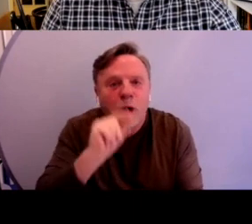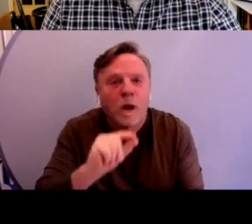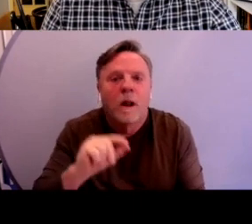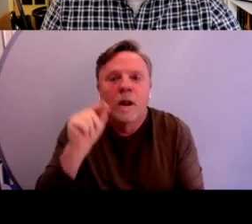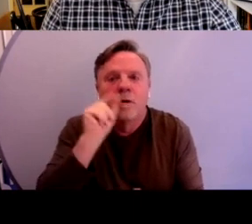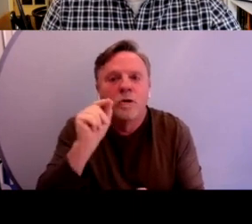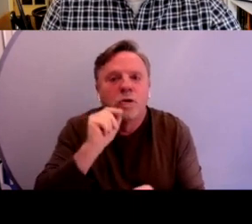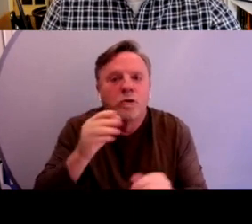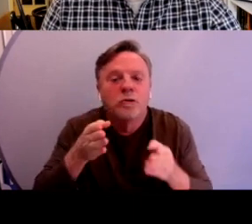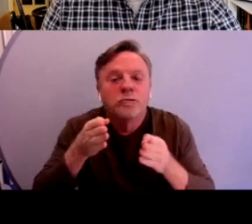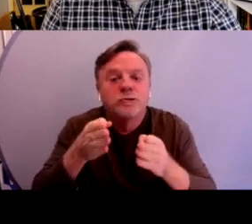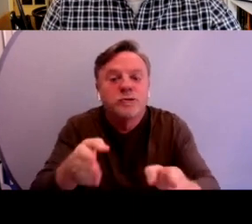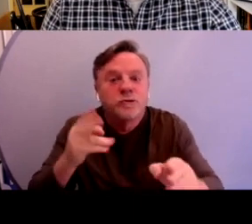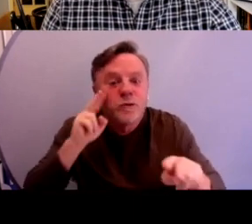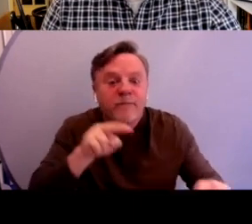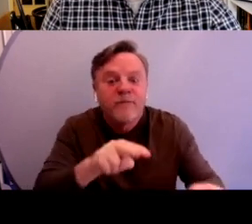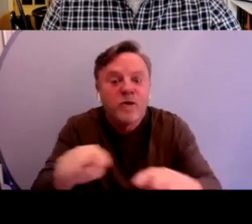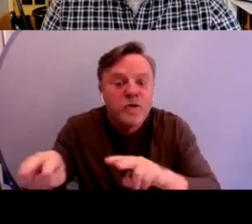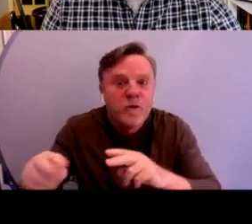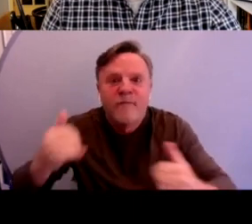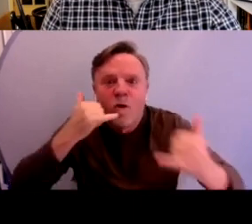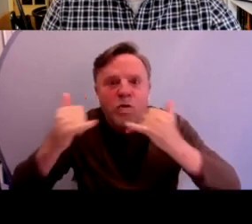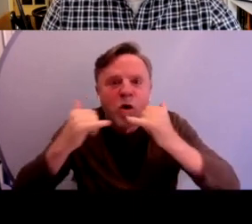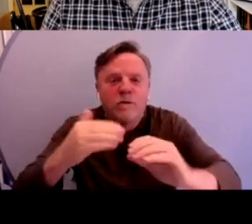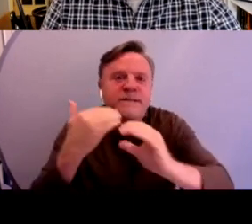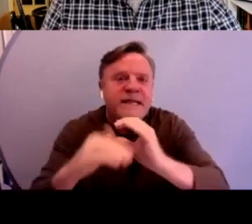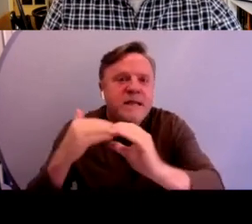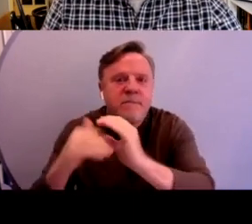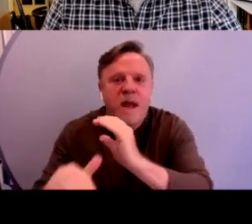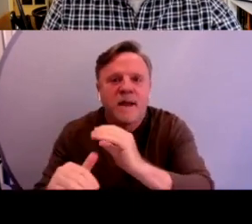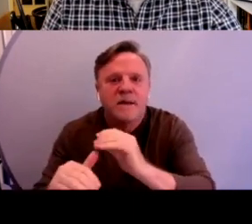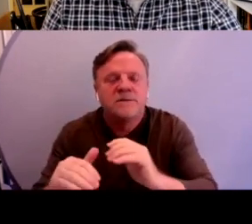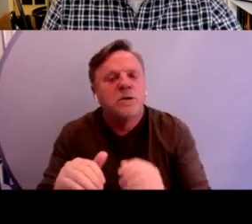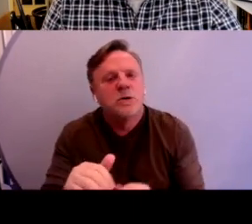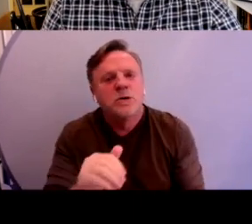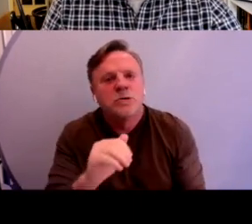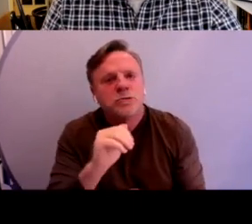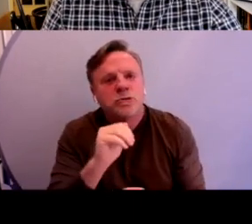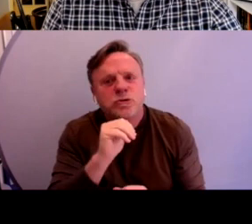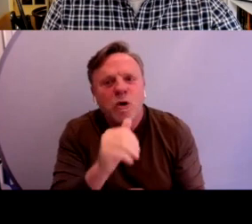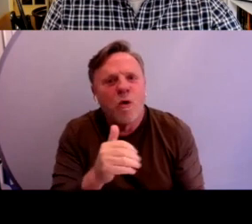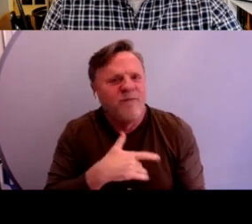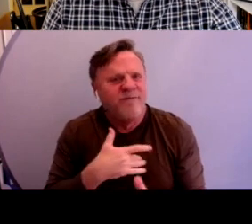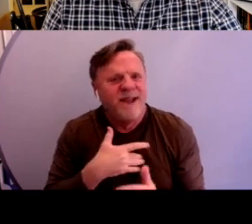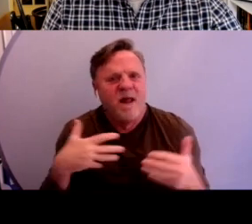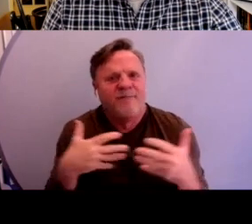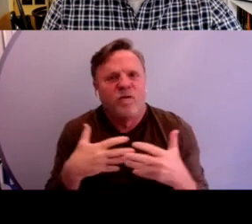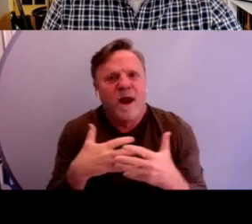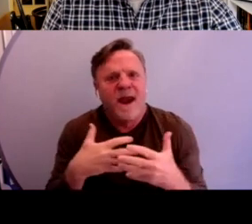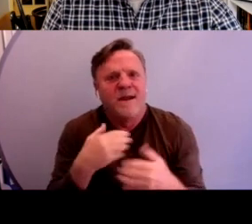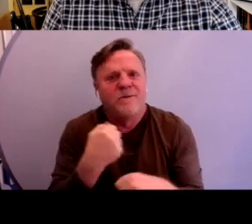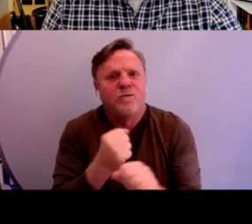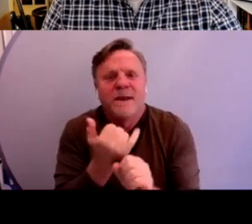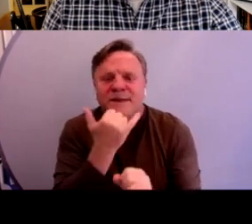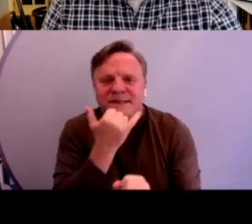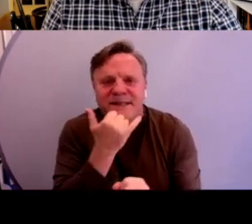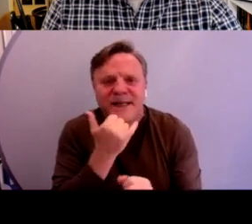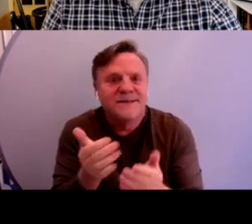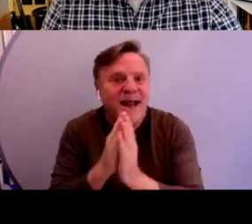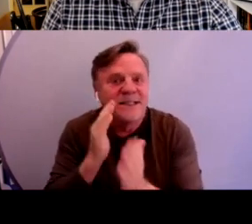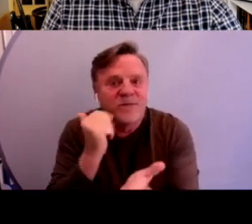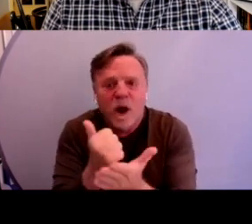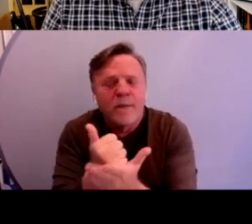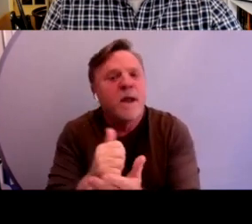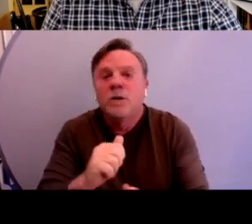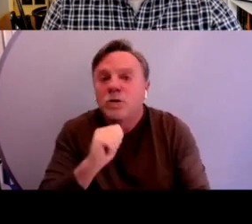View, phone calls, emails. Don't be afraid to make mistakes and ask for help. And don't be